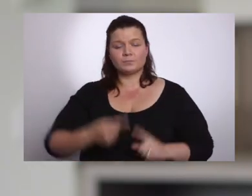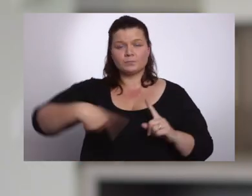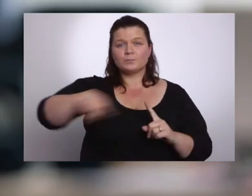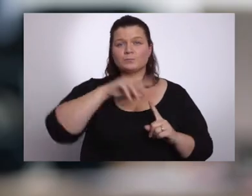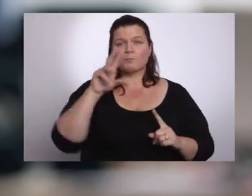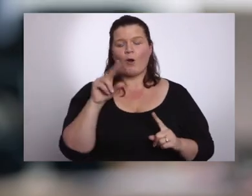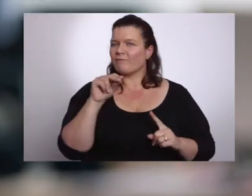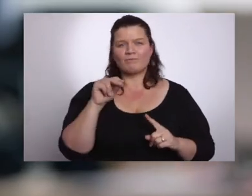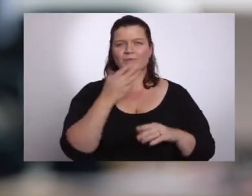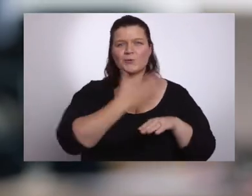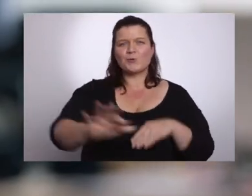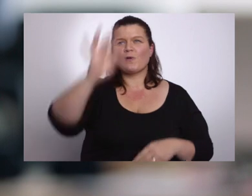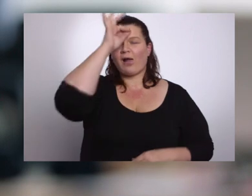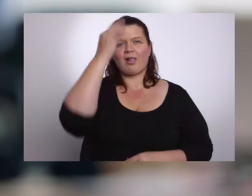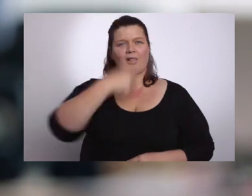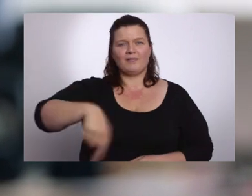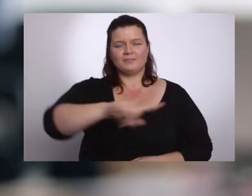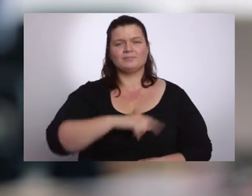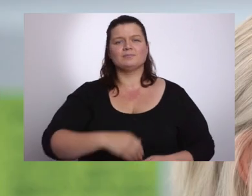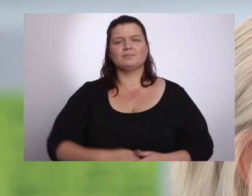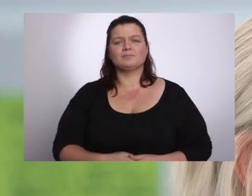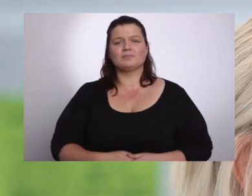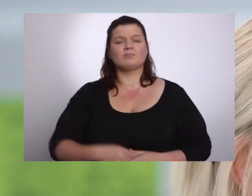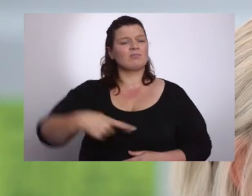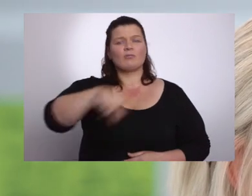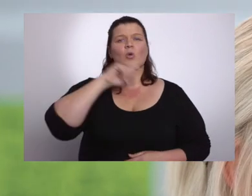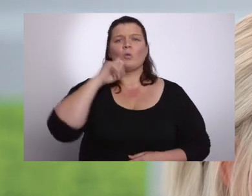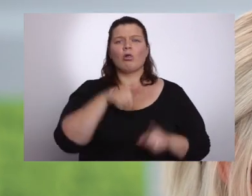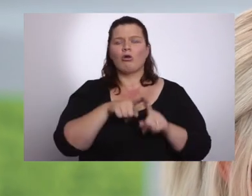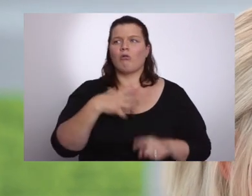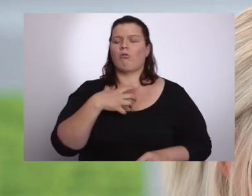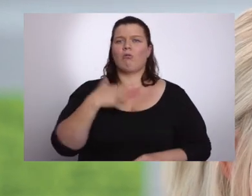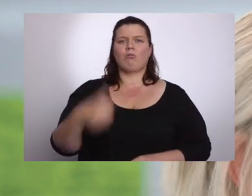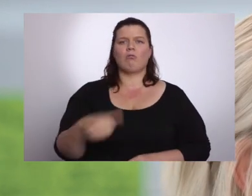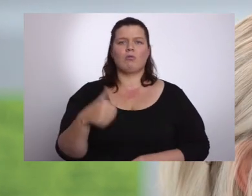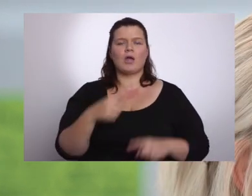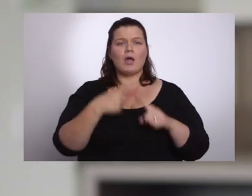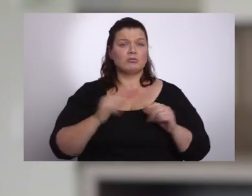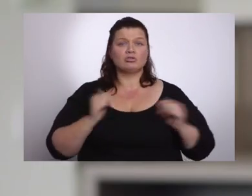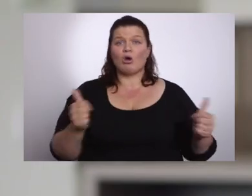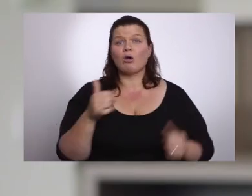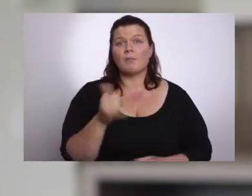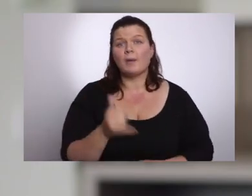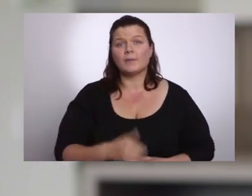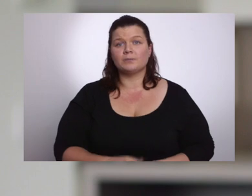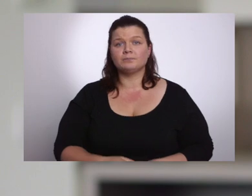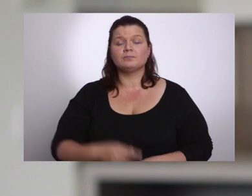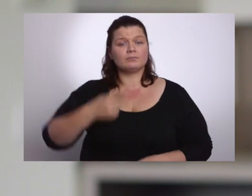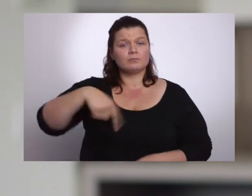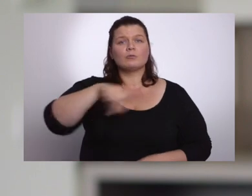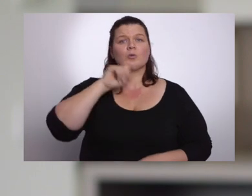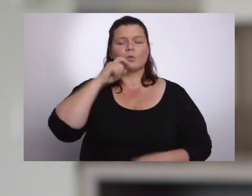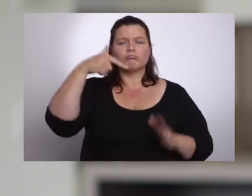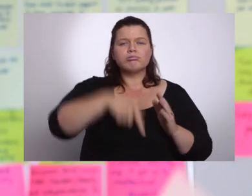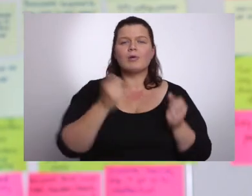some of that is going to be quite eye opening for them. Some of that it will be shocking. And some of that will actually lift them up to a higher